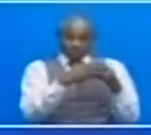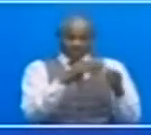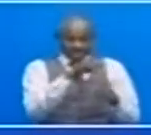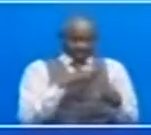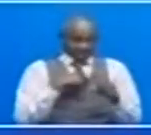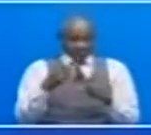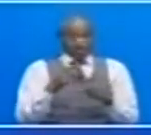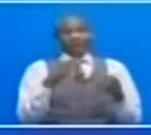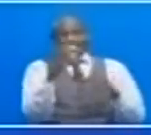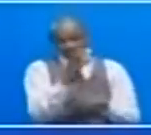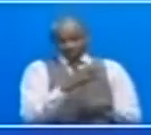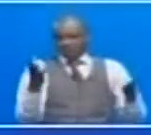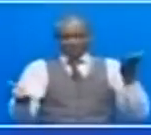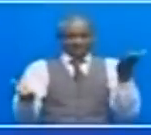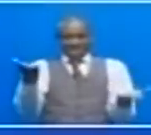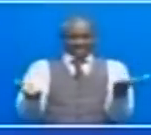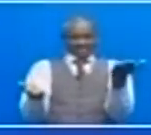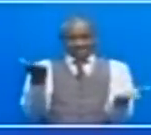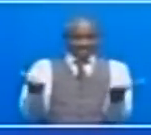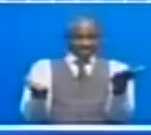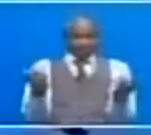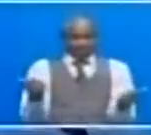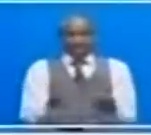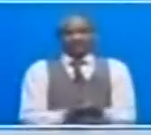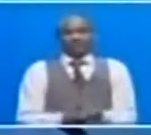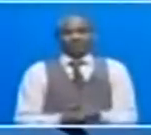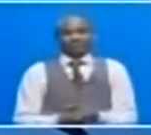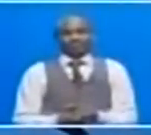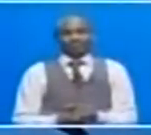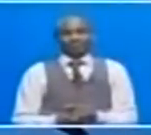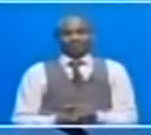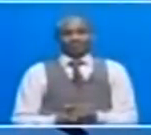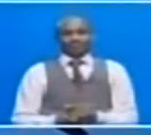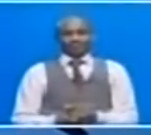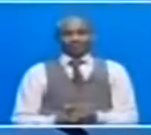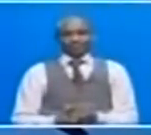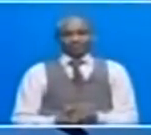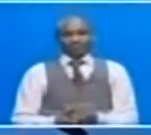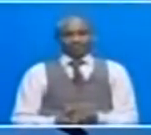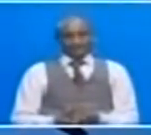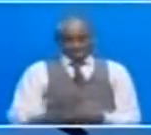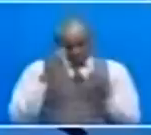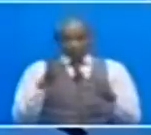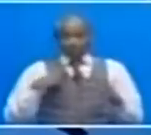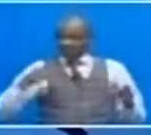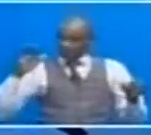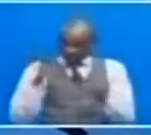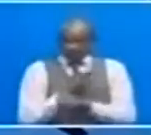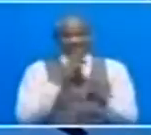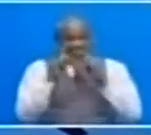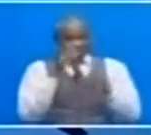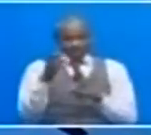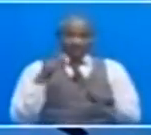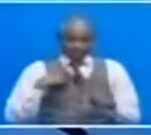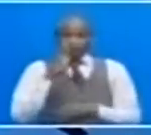from our customers, so it's well balanced. And Well, to catch the comprehensive interview, you can